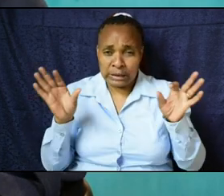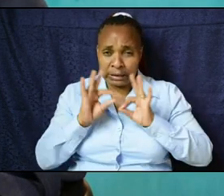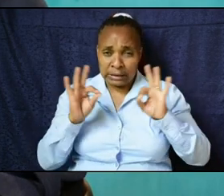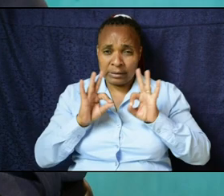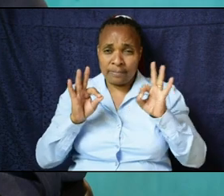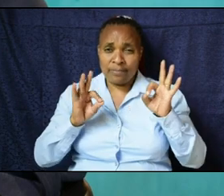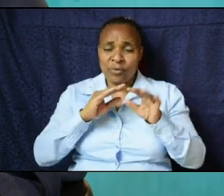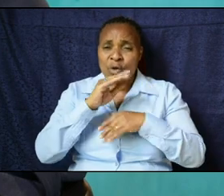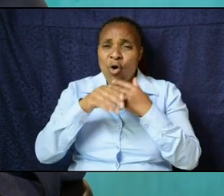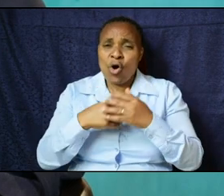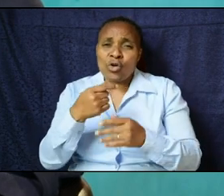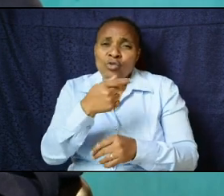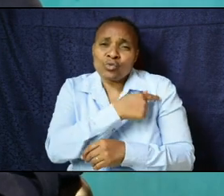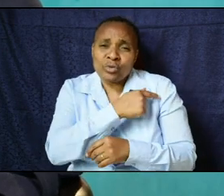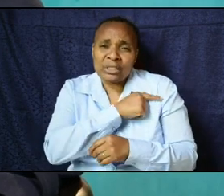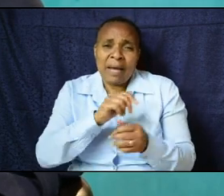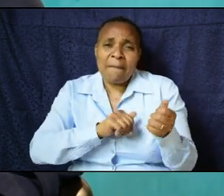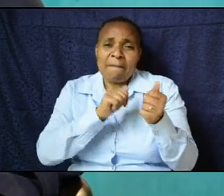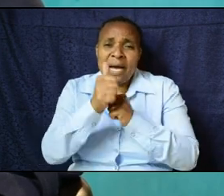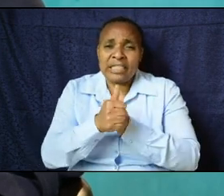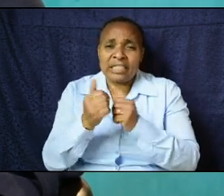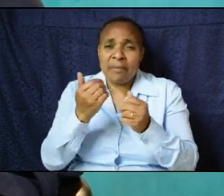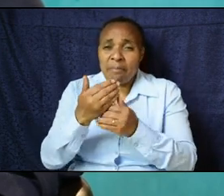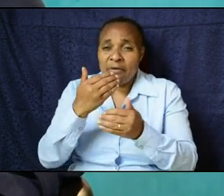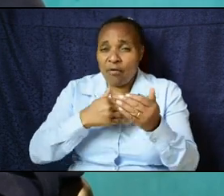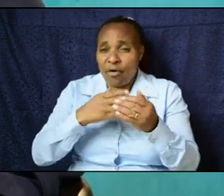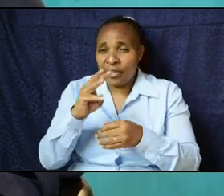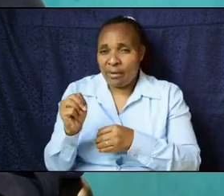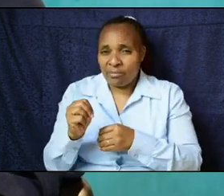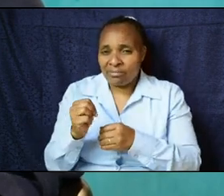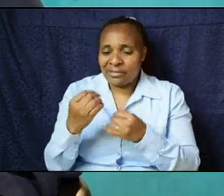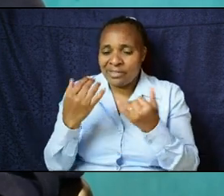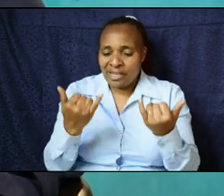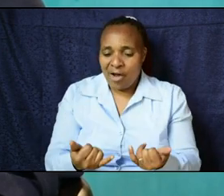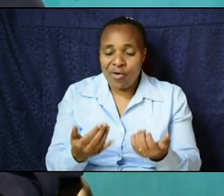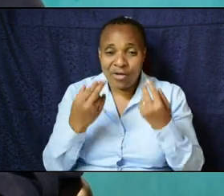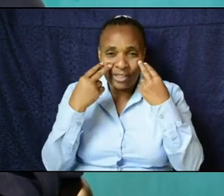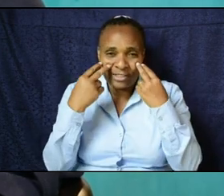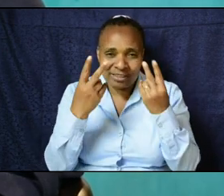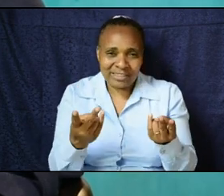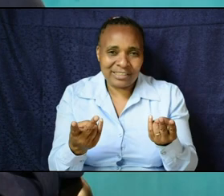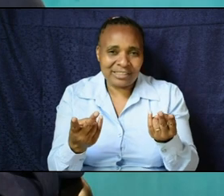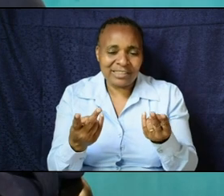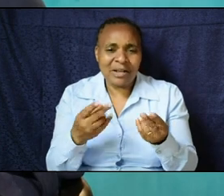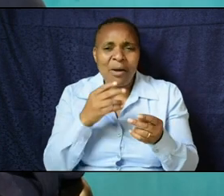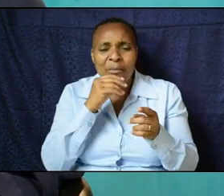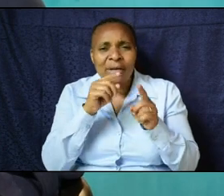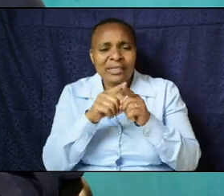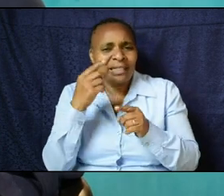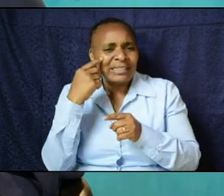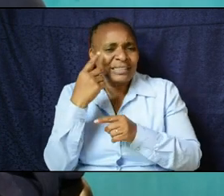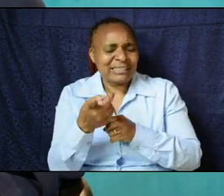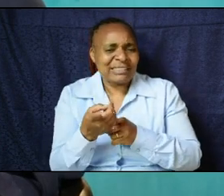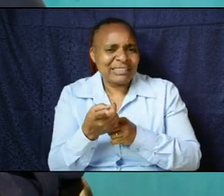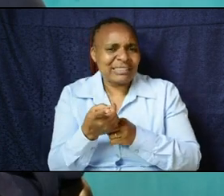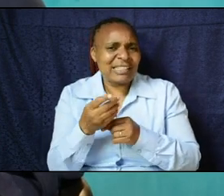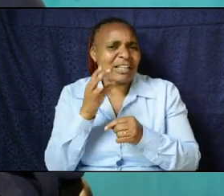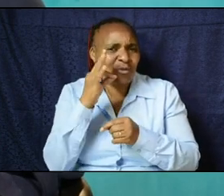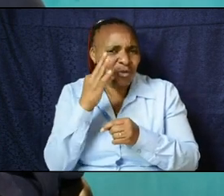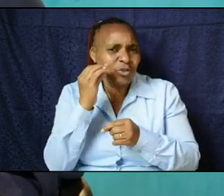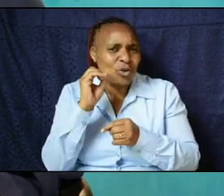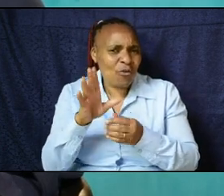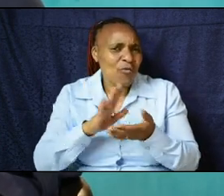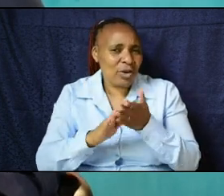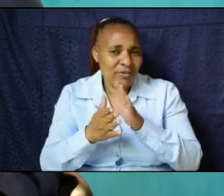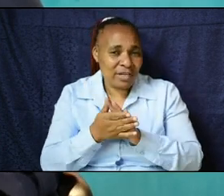ill treatment of him passed before them." So here we see that he had seen in his brothers the fruits of true repentance. So how did he